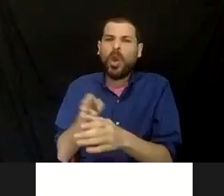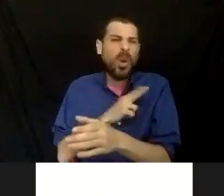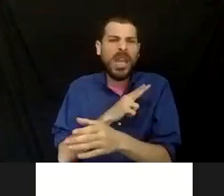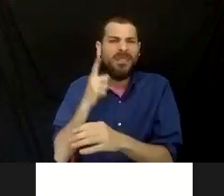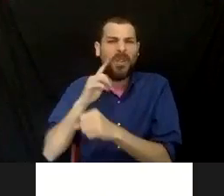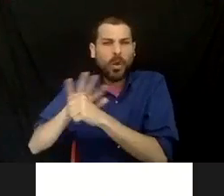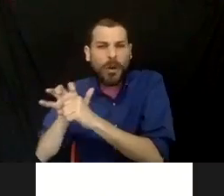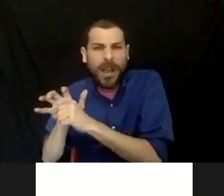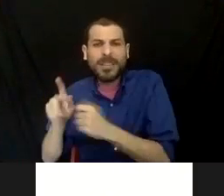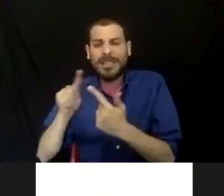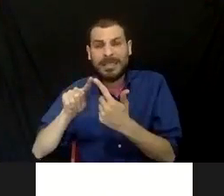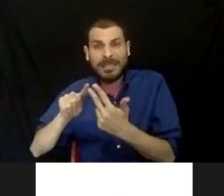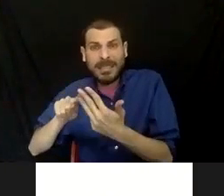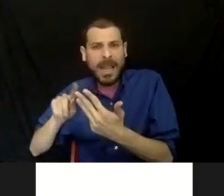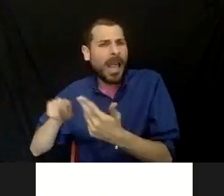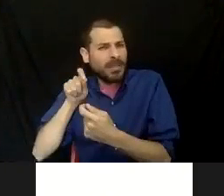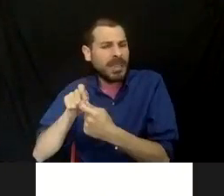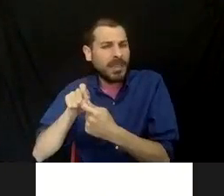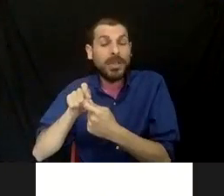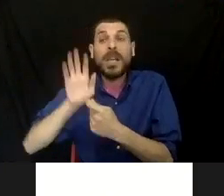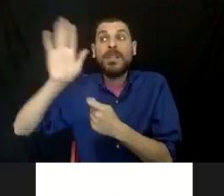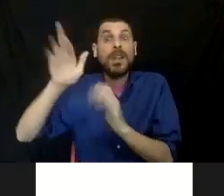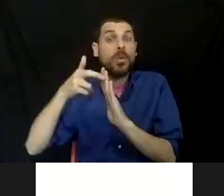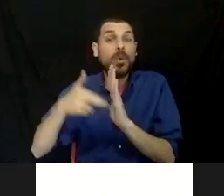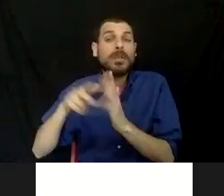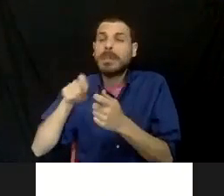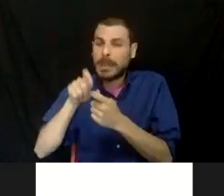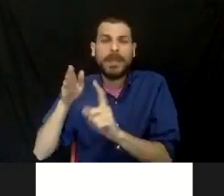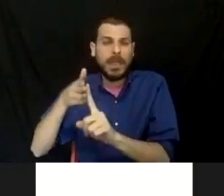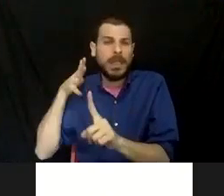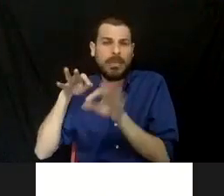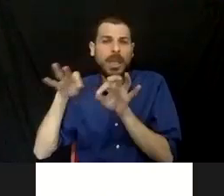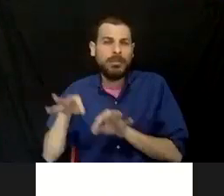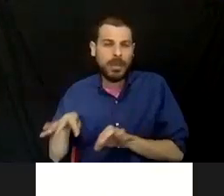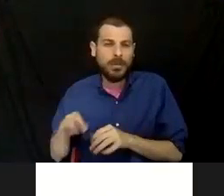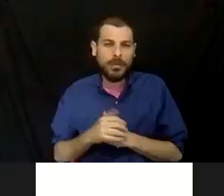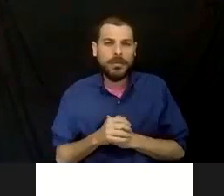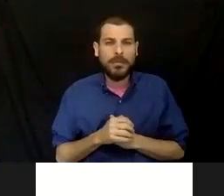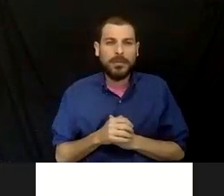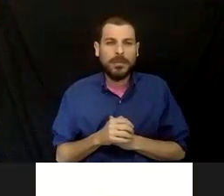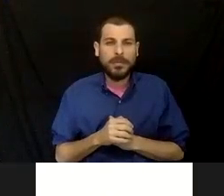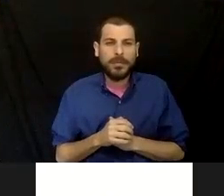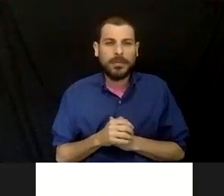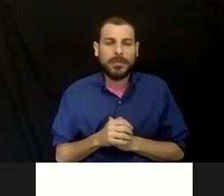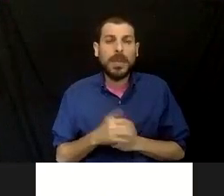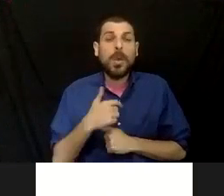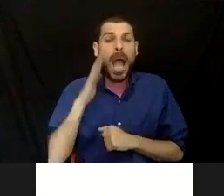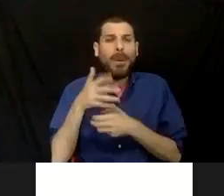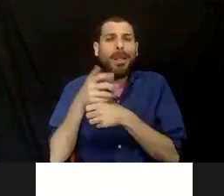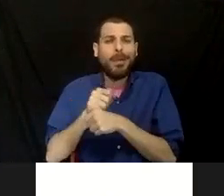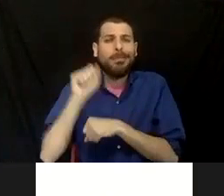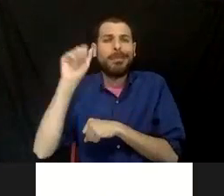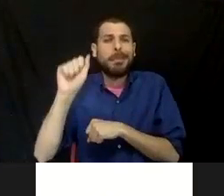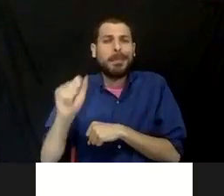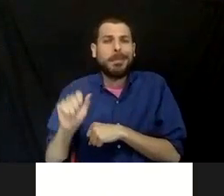that defines what that is. And I'm just gonna go through that quickly so you can have an idea of what